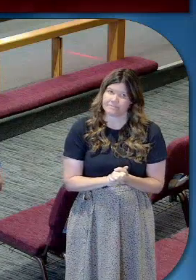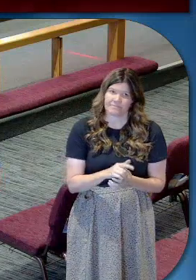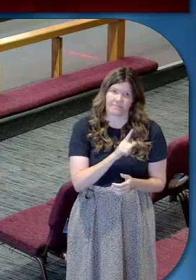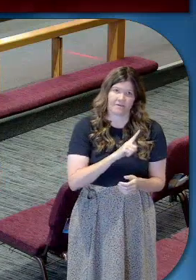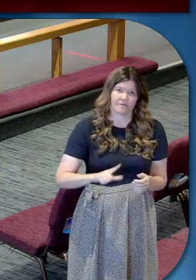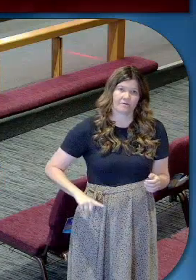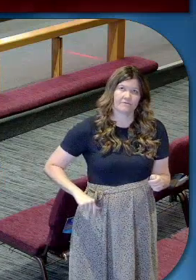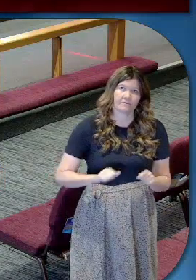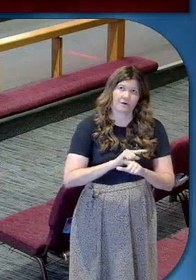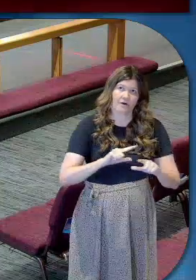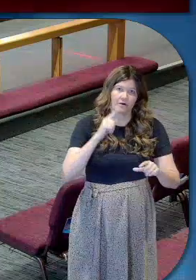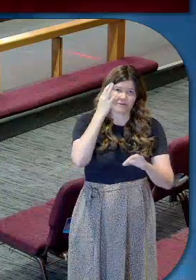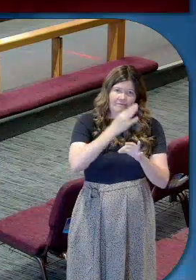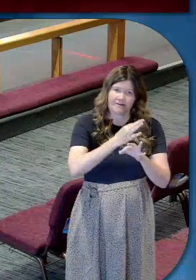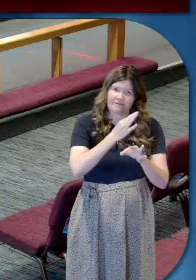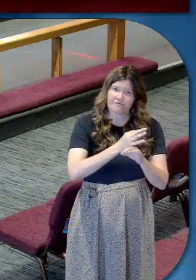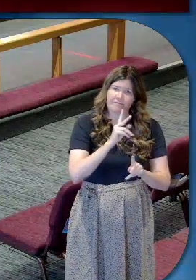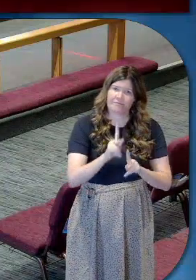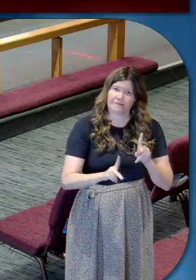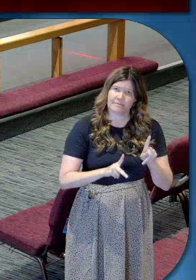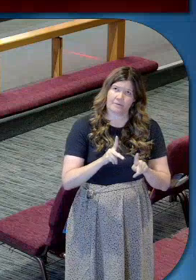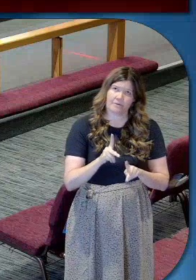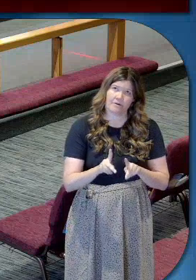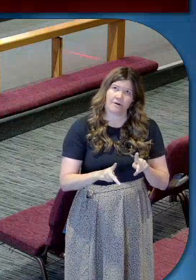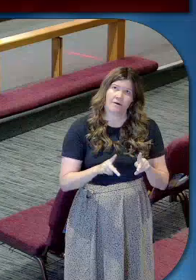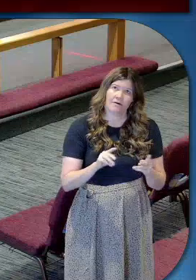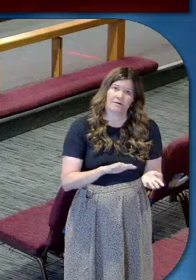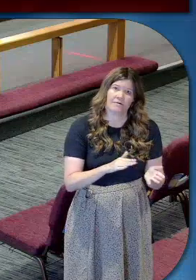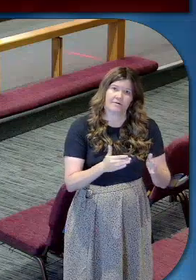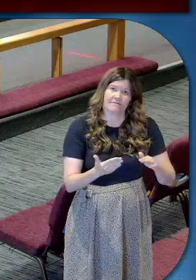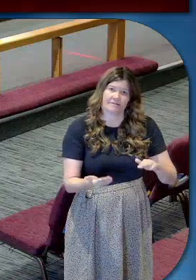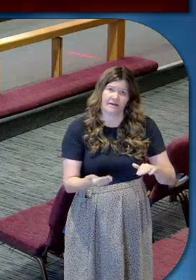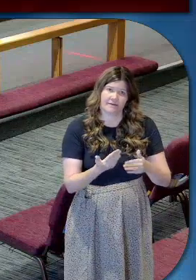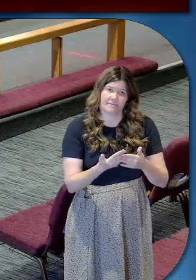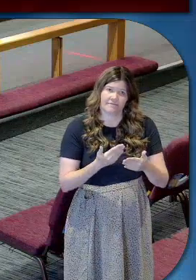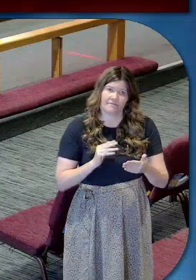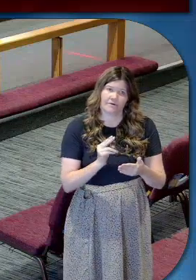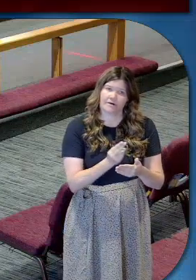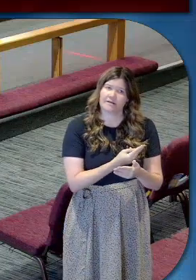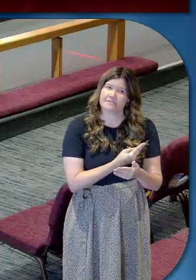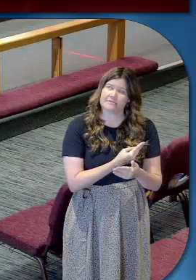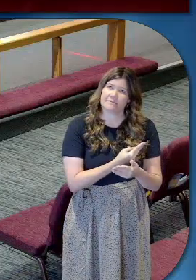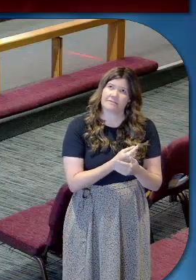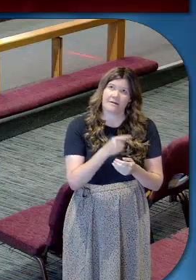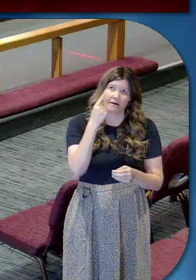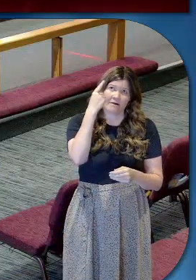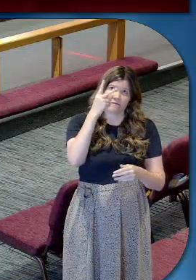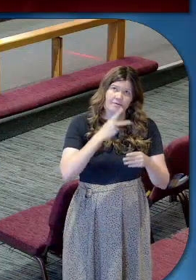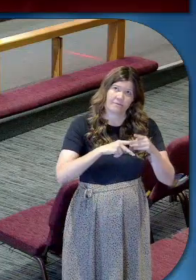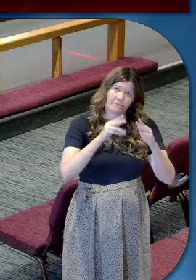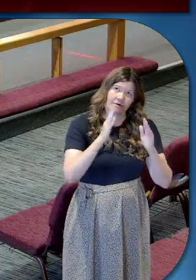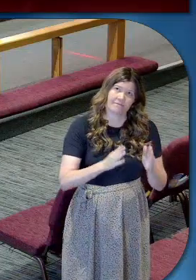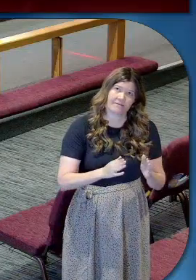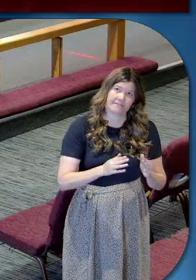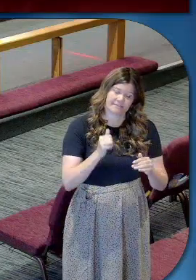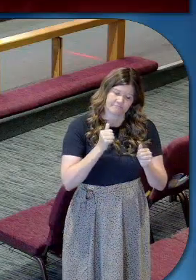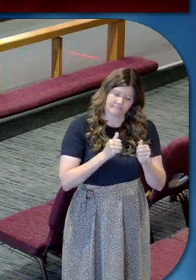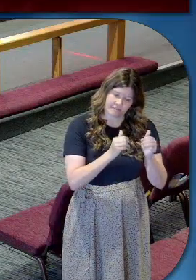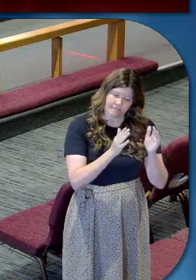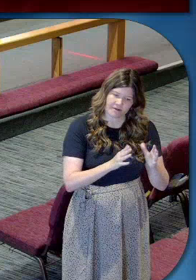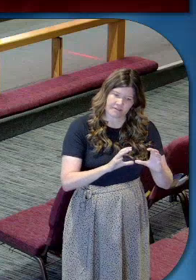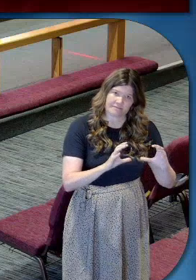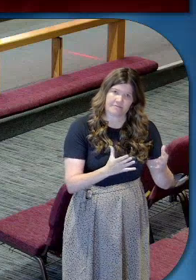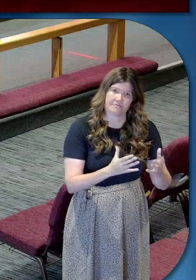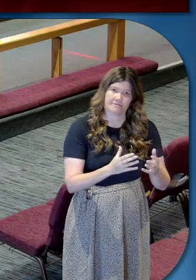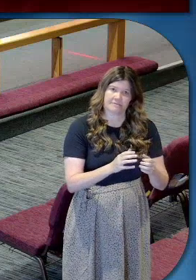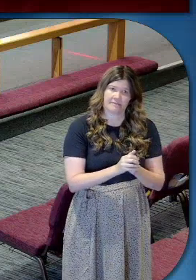Lord, for all of the faithful who have gone before us, the prophets, the apostles, the saints,